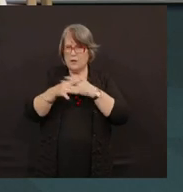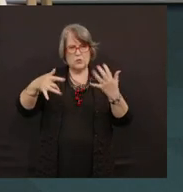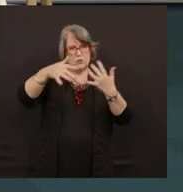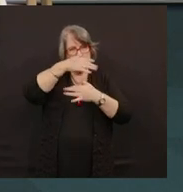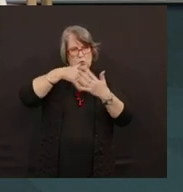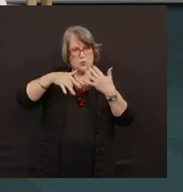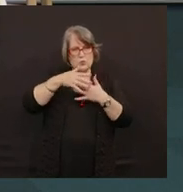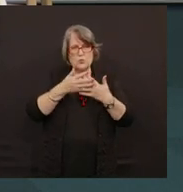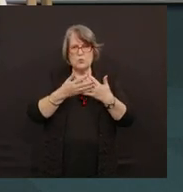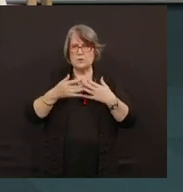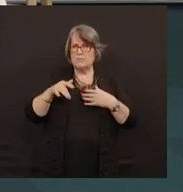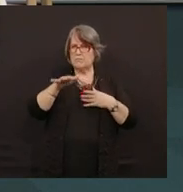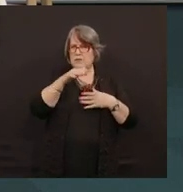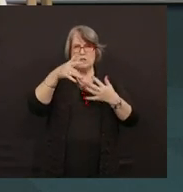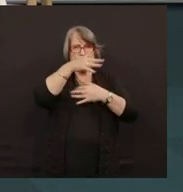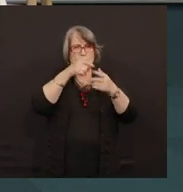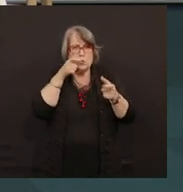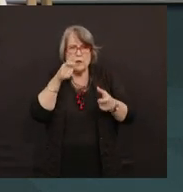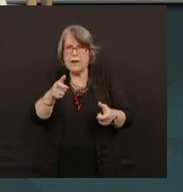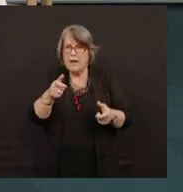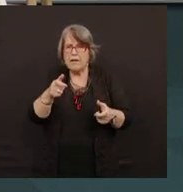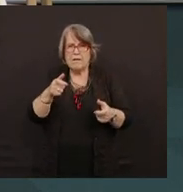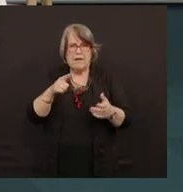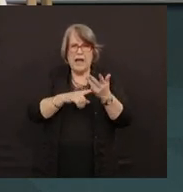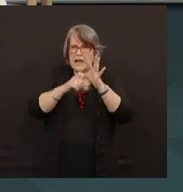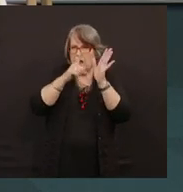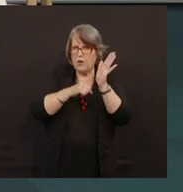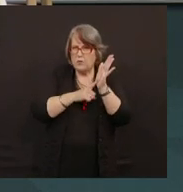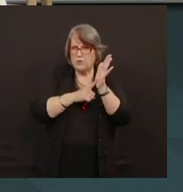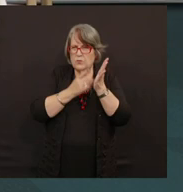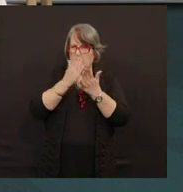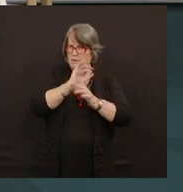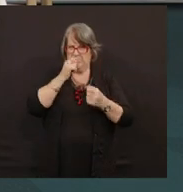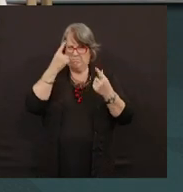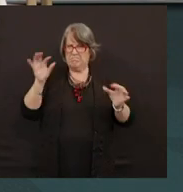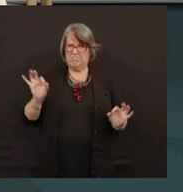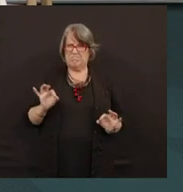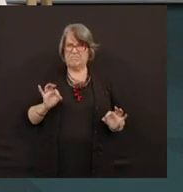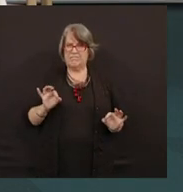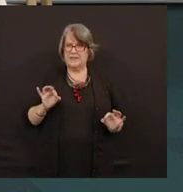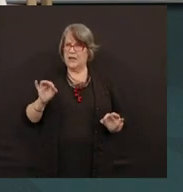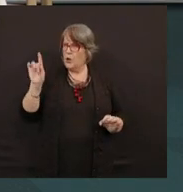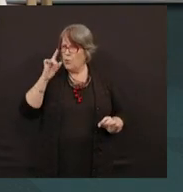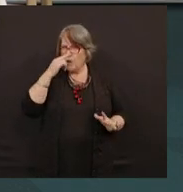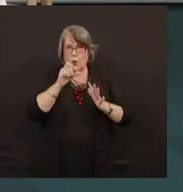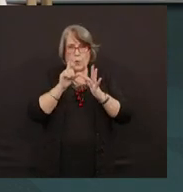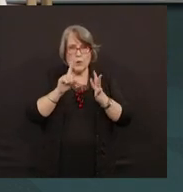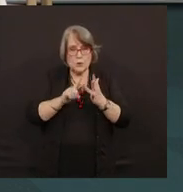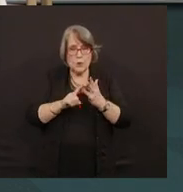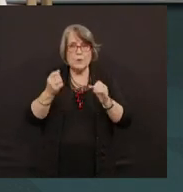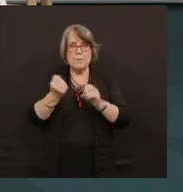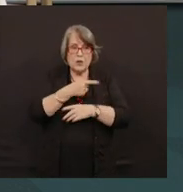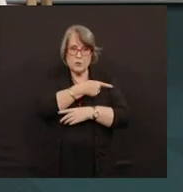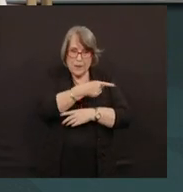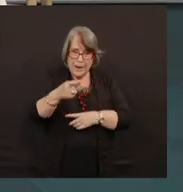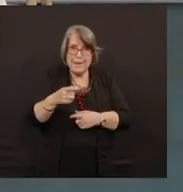social areas, social care and councils don't really get it? You know, what do we have to do to make more people